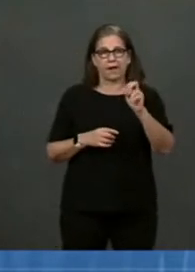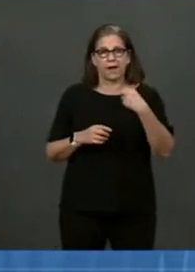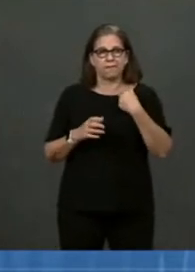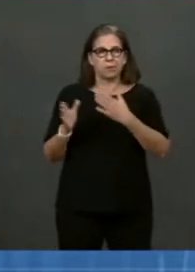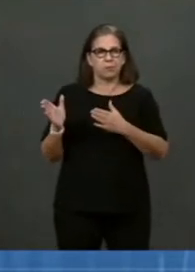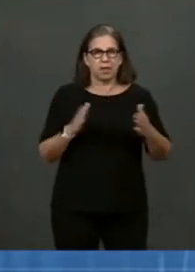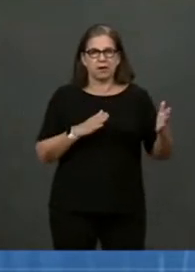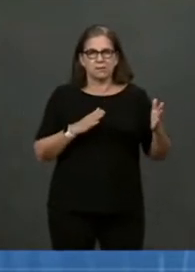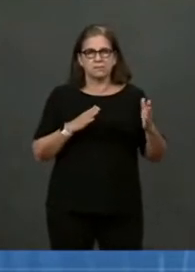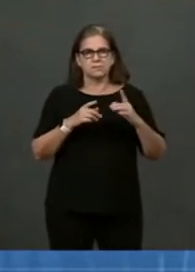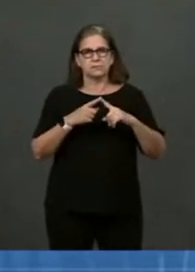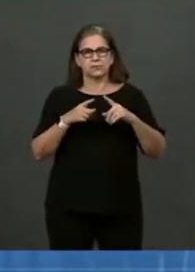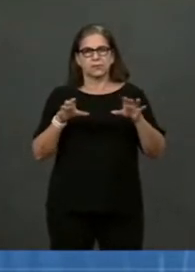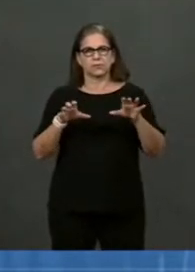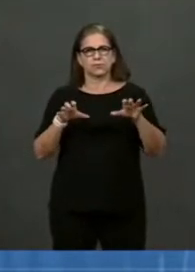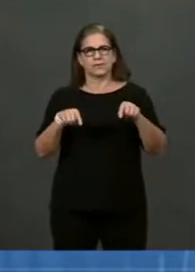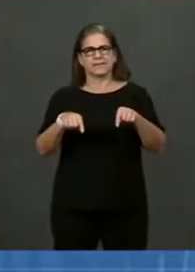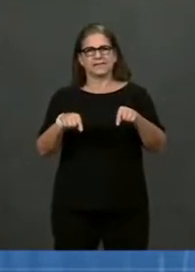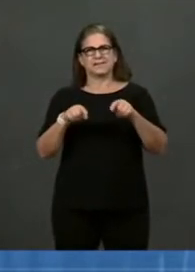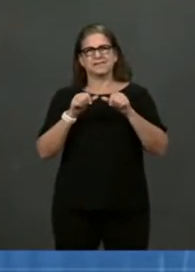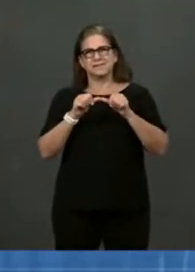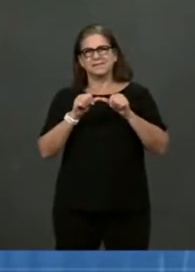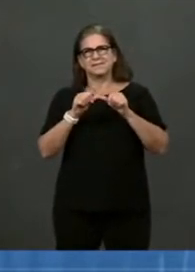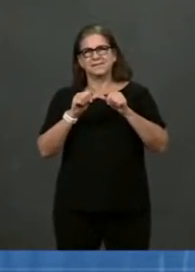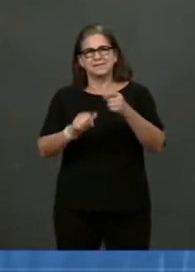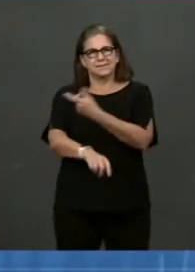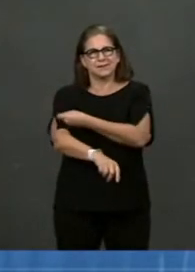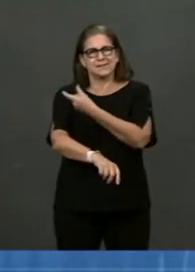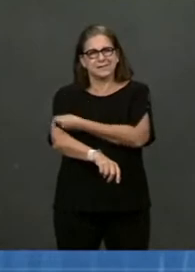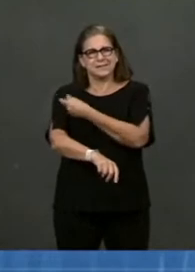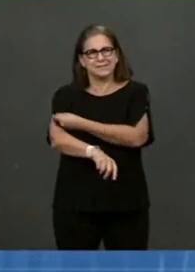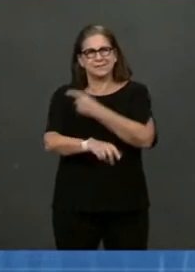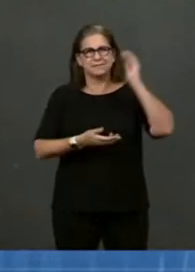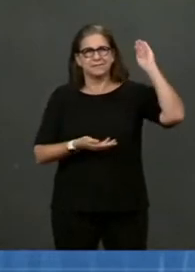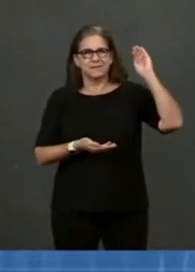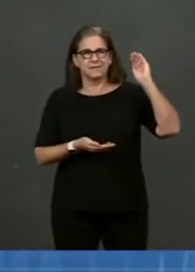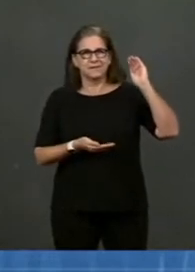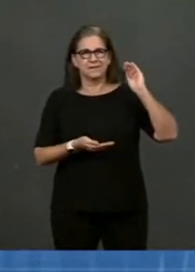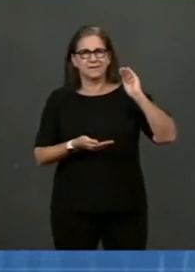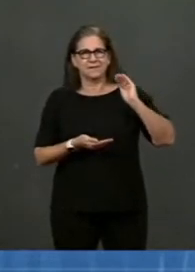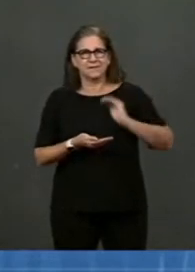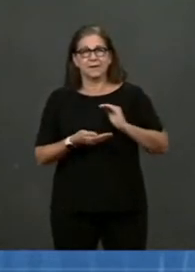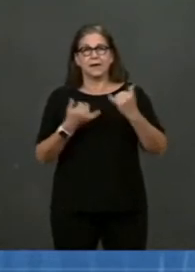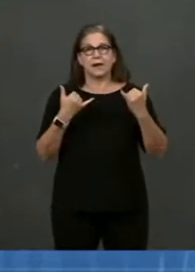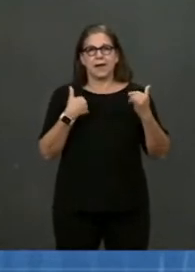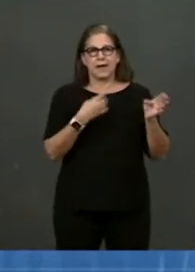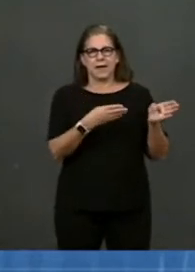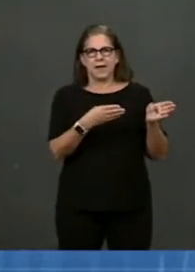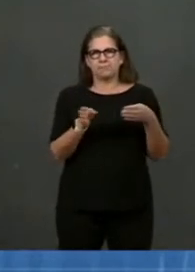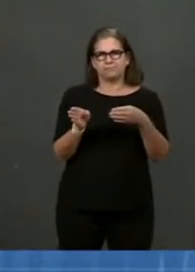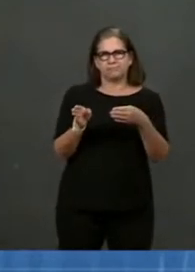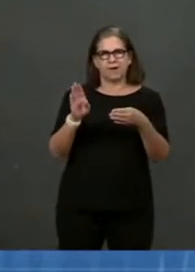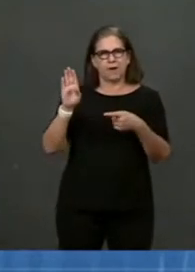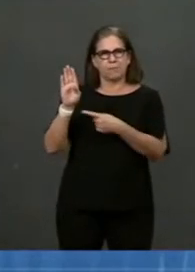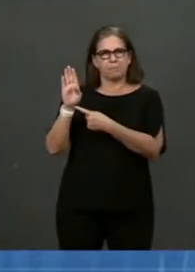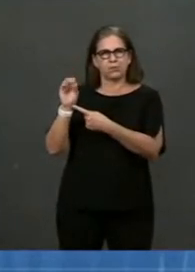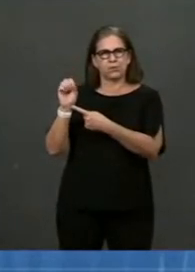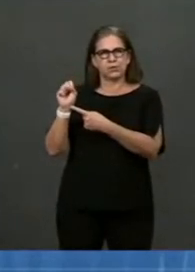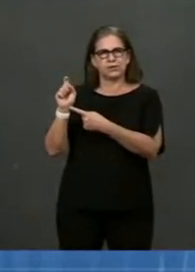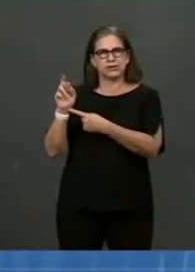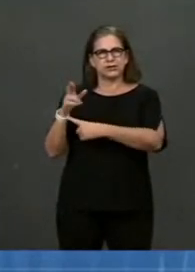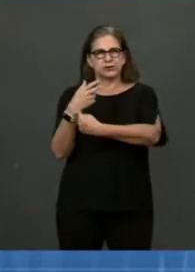program. First, I'll turn to Drs. Walensky and Fauci to discuss the FDA and CDC decisions this week and